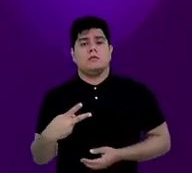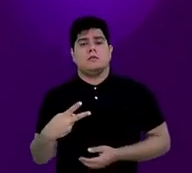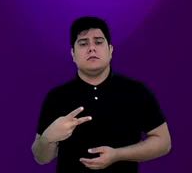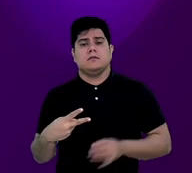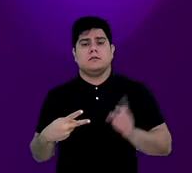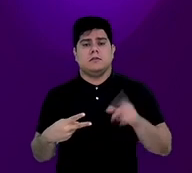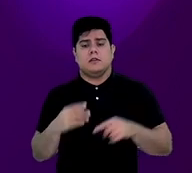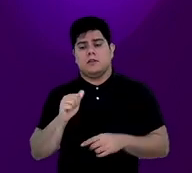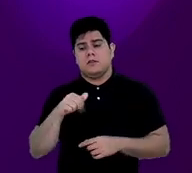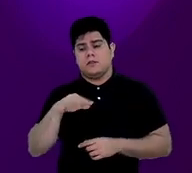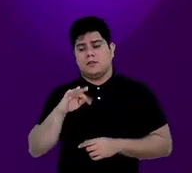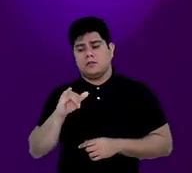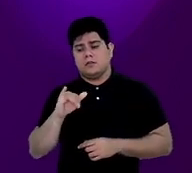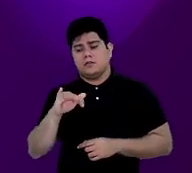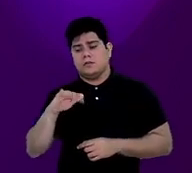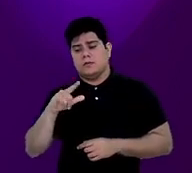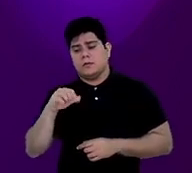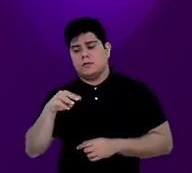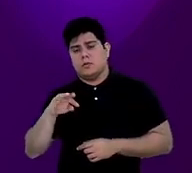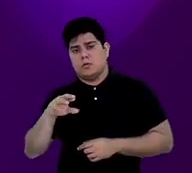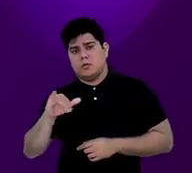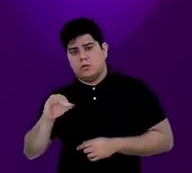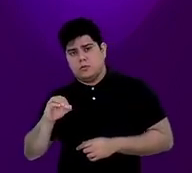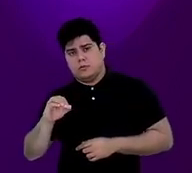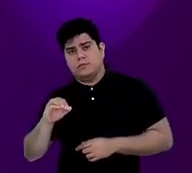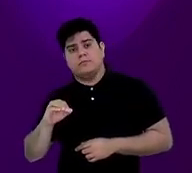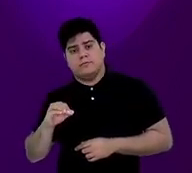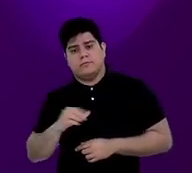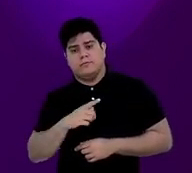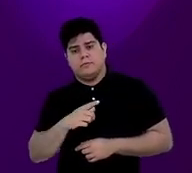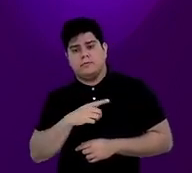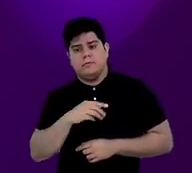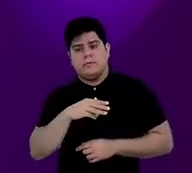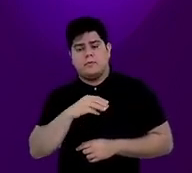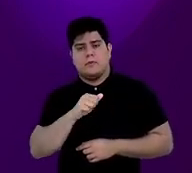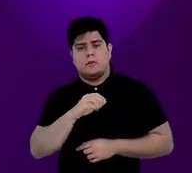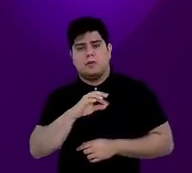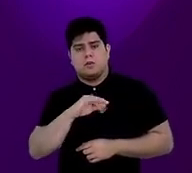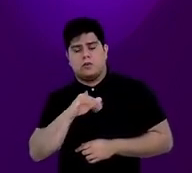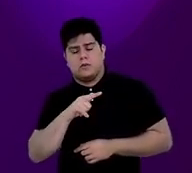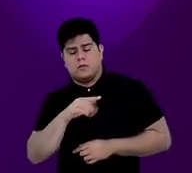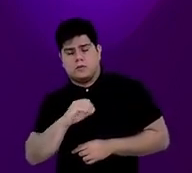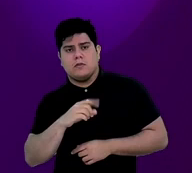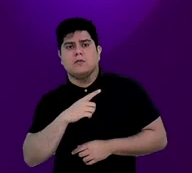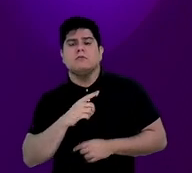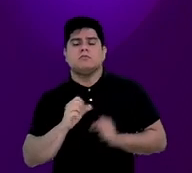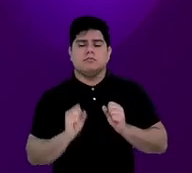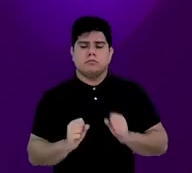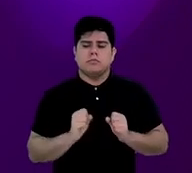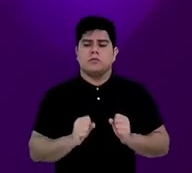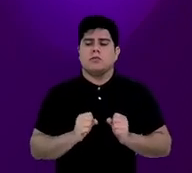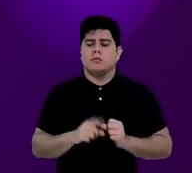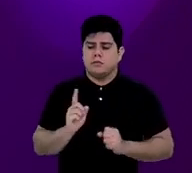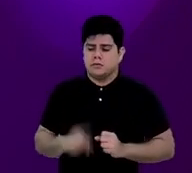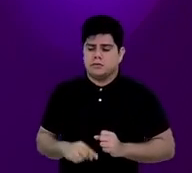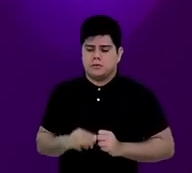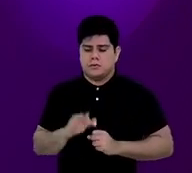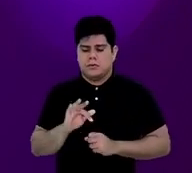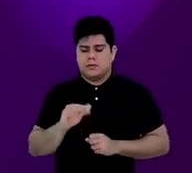these M2 phenotype can carry out phagocytosis and like remove amyloid plaques.